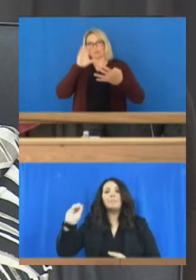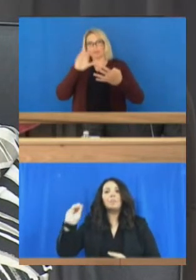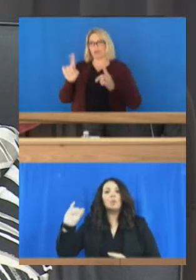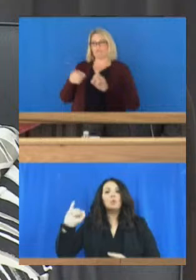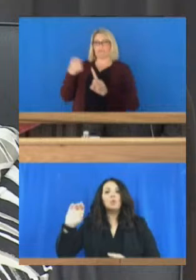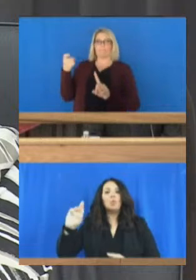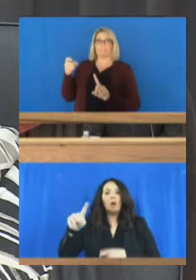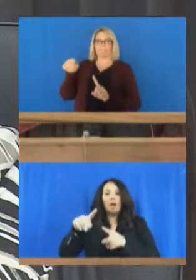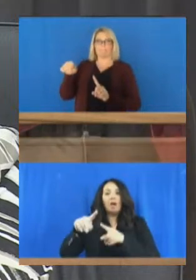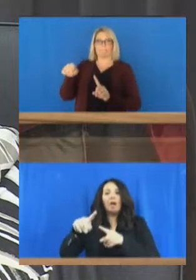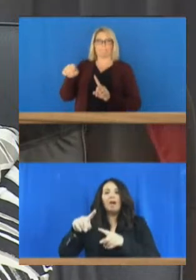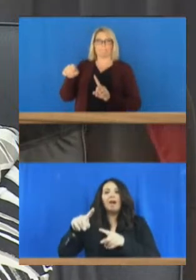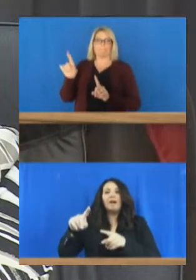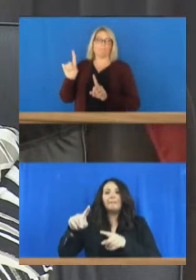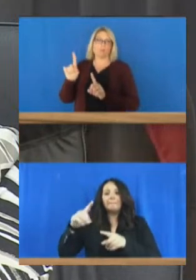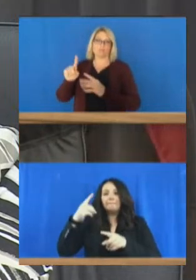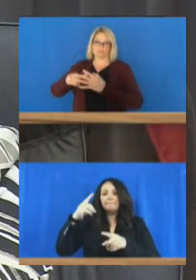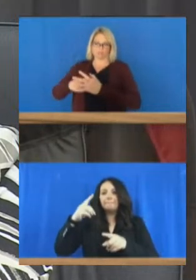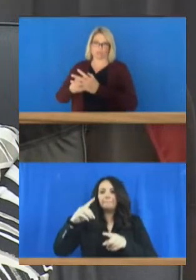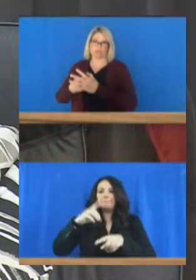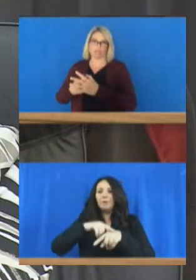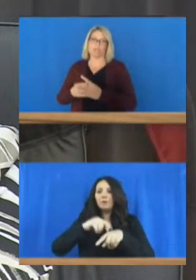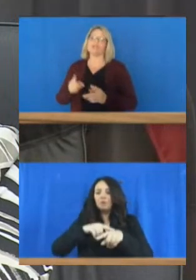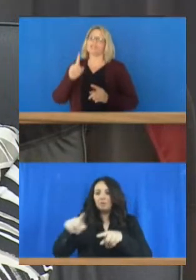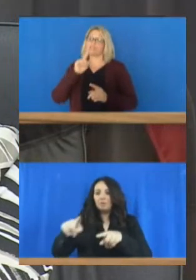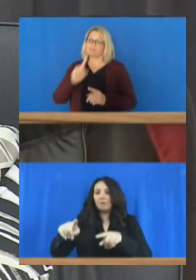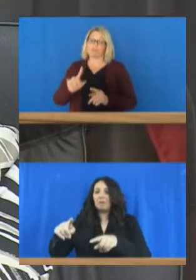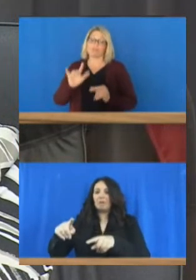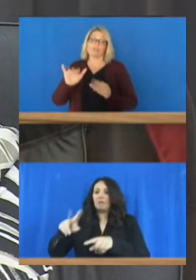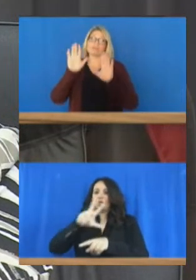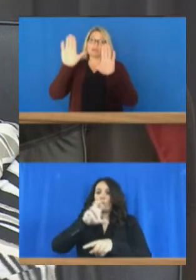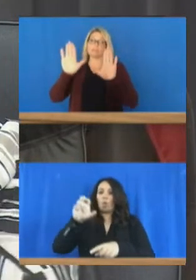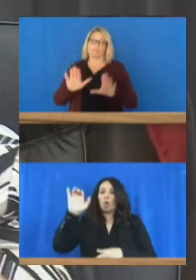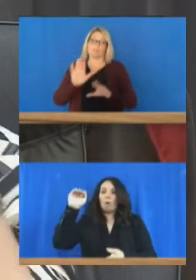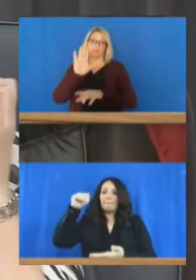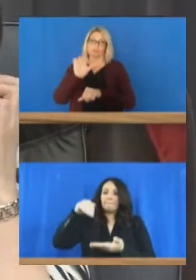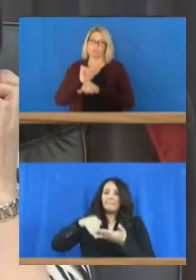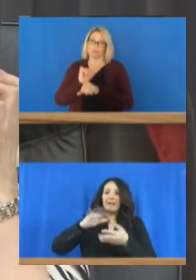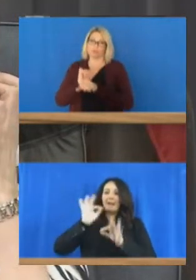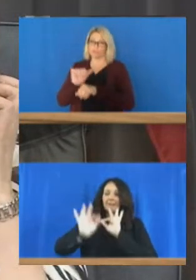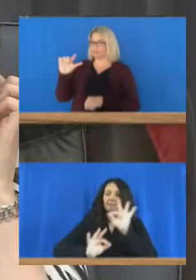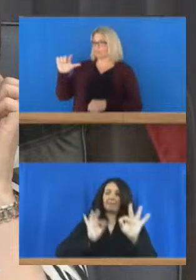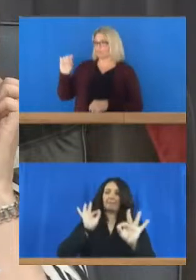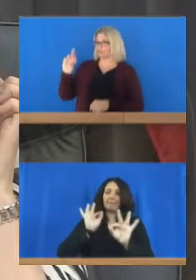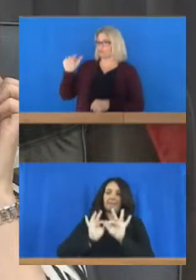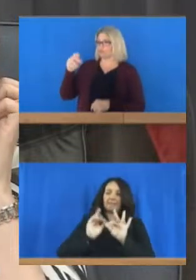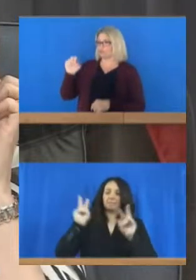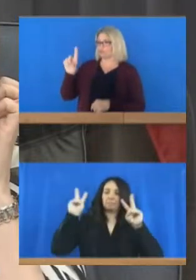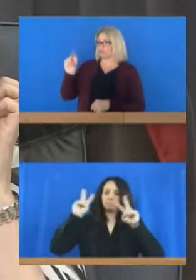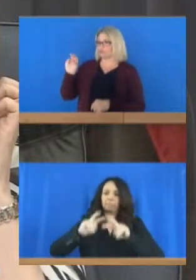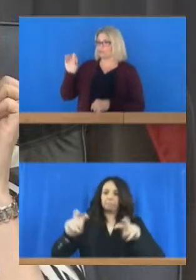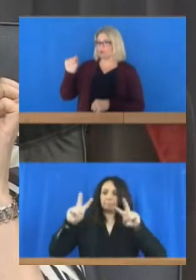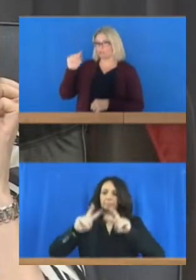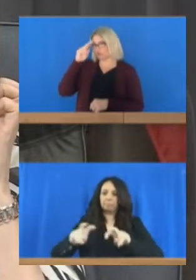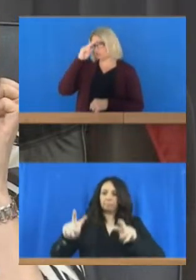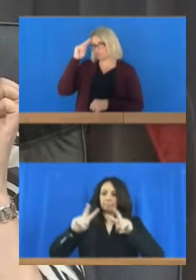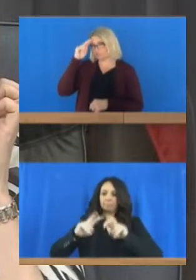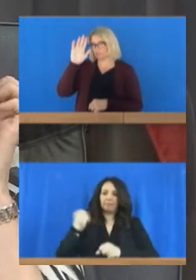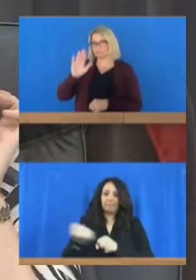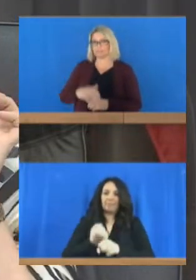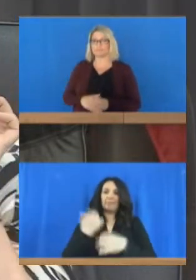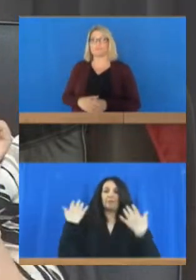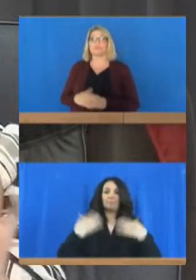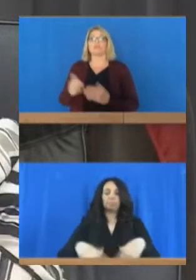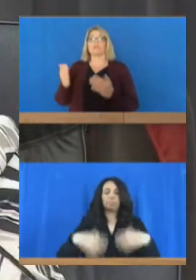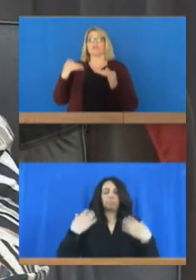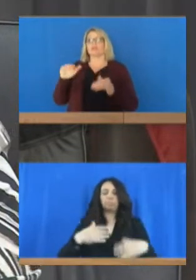are there concerns that people may follow that instead of Canadian guidelines? Well, I do understand that people